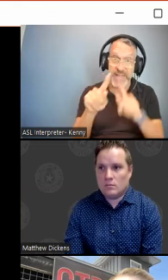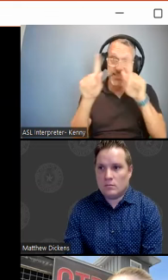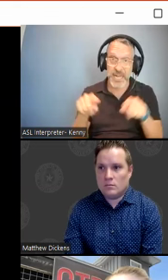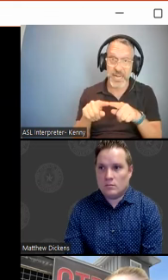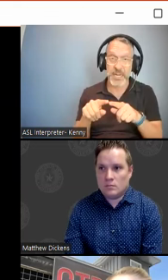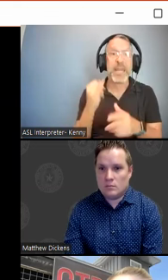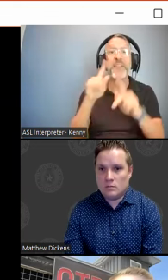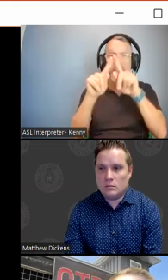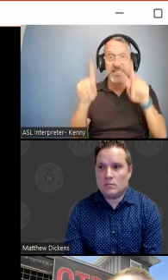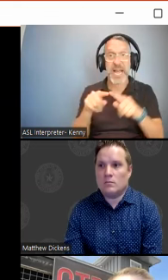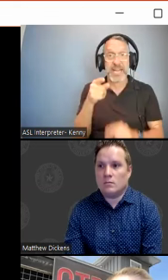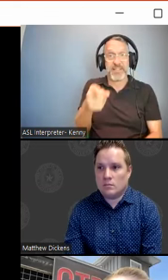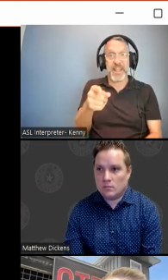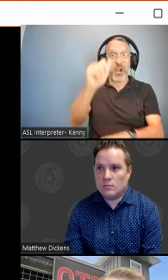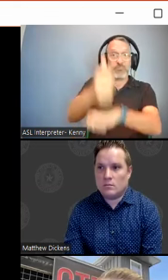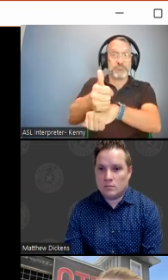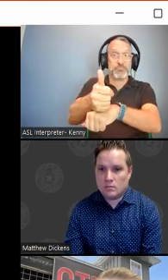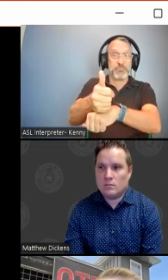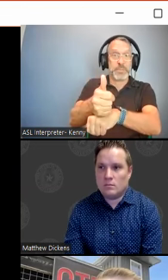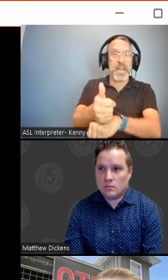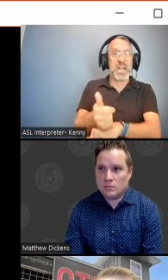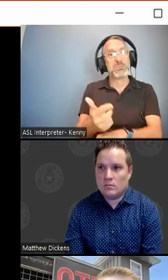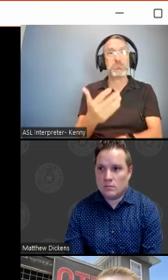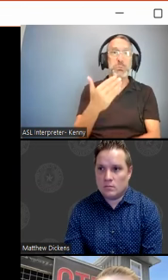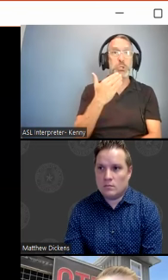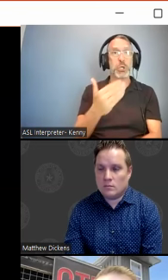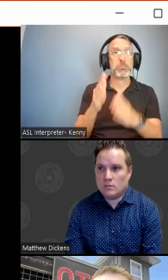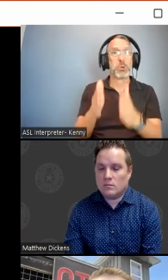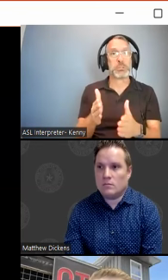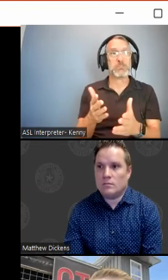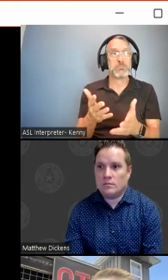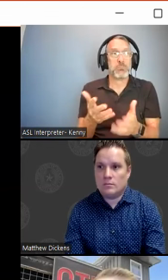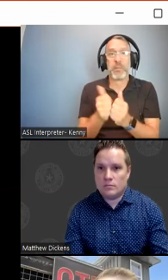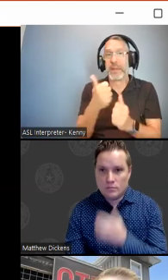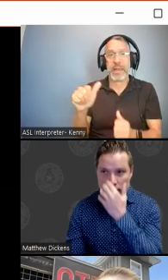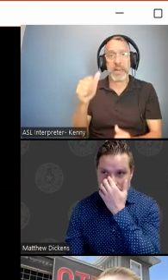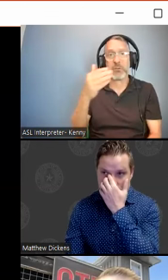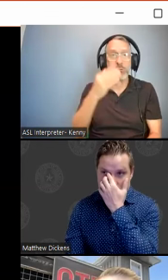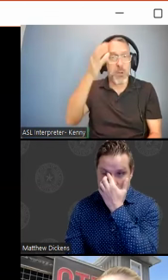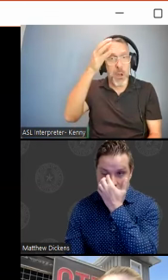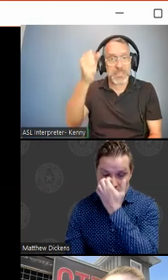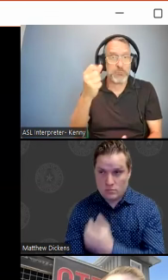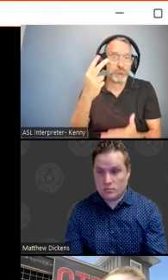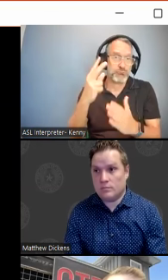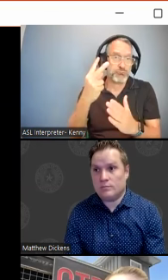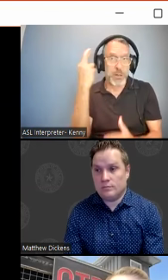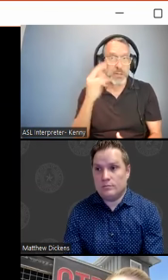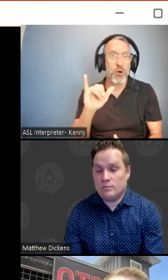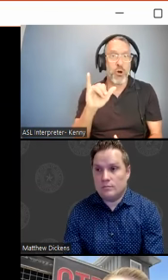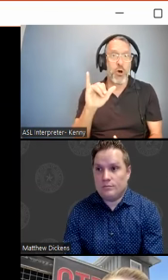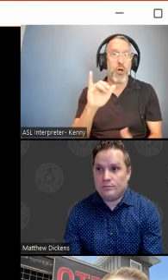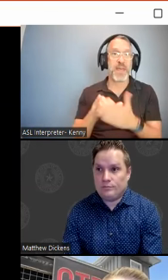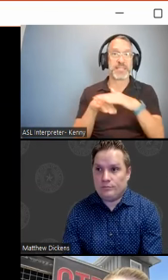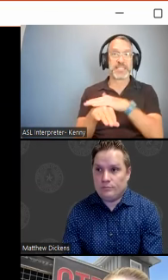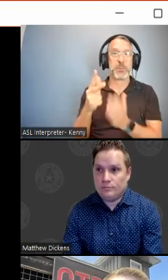the sign is there and it's reasonably, any reasonable person would realize that that is considered an